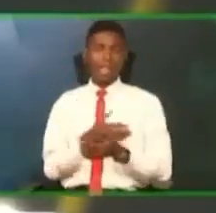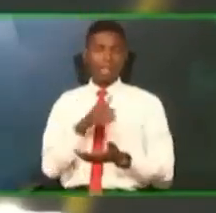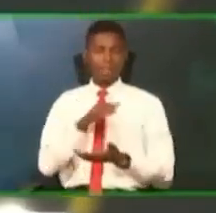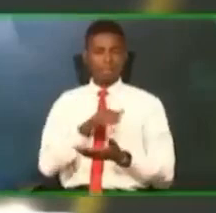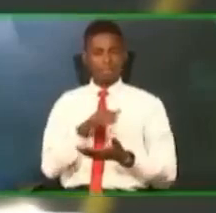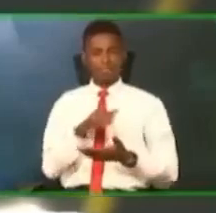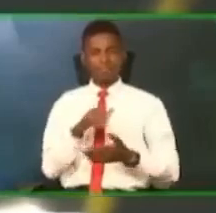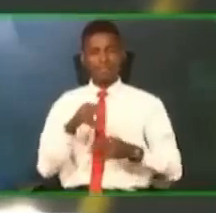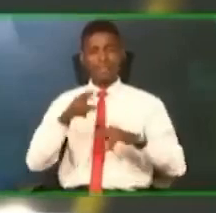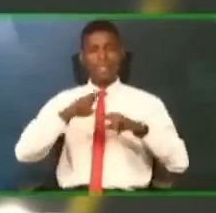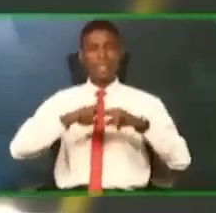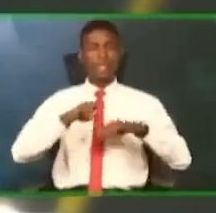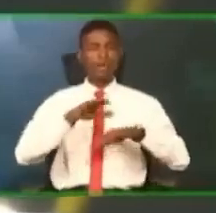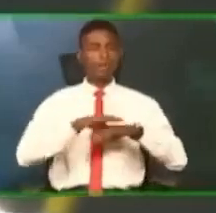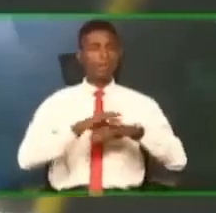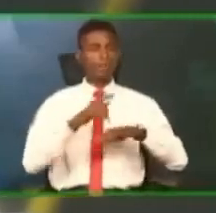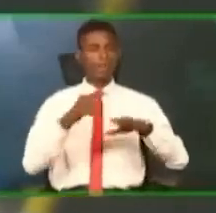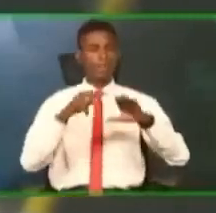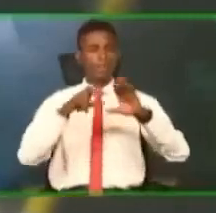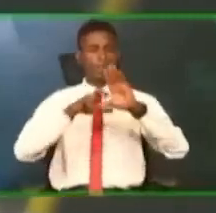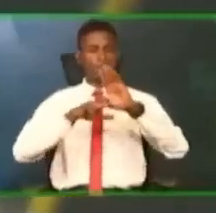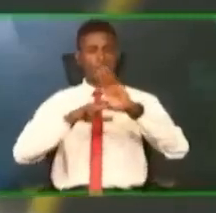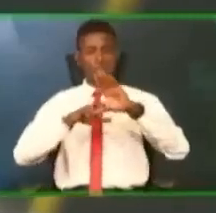seated on the throne.